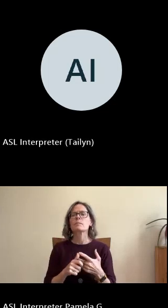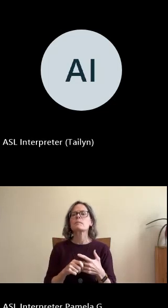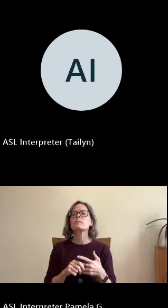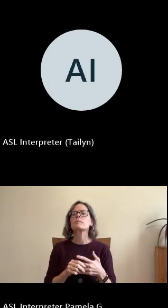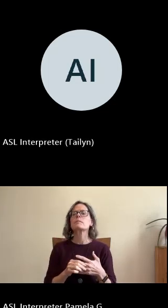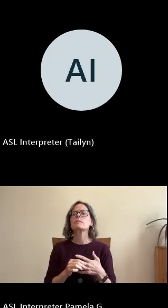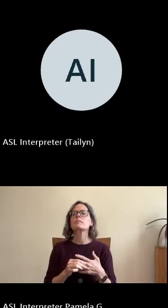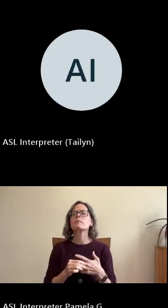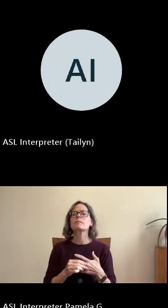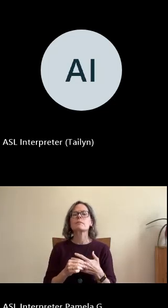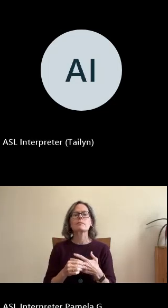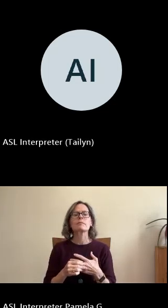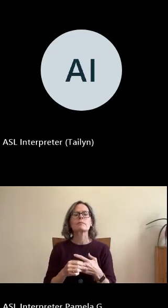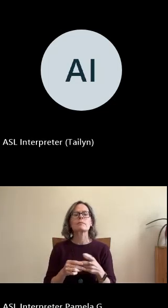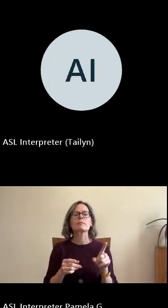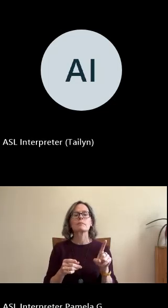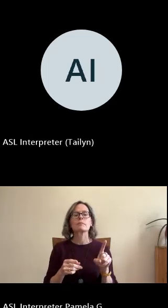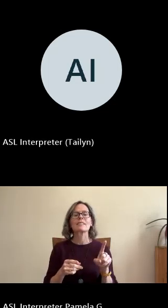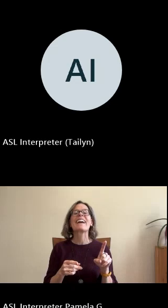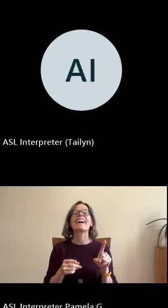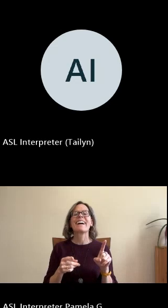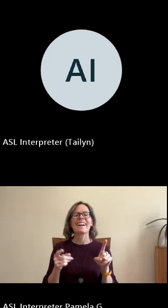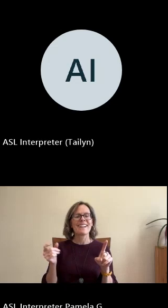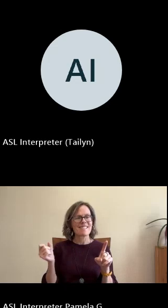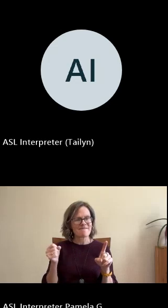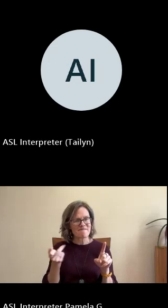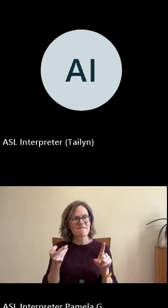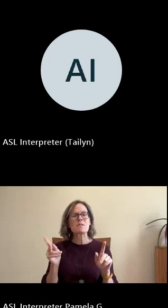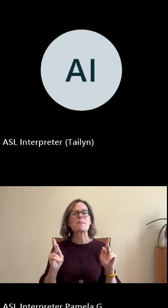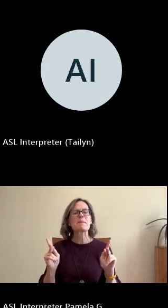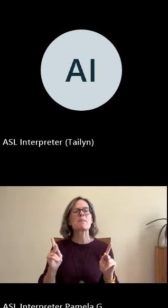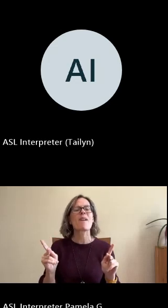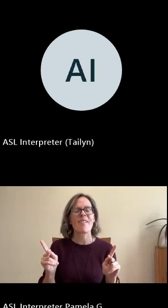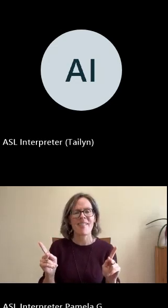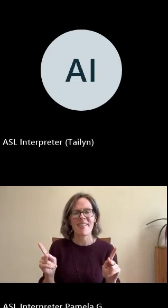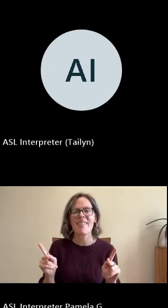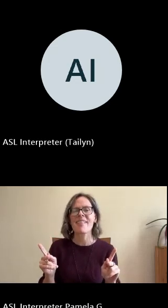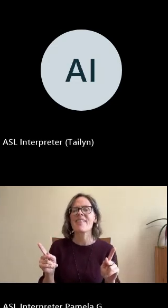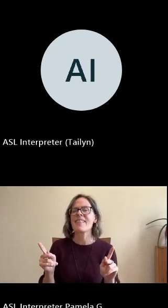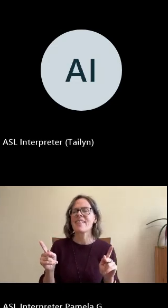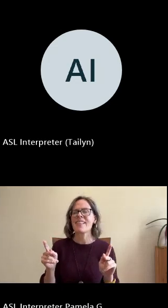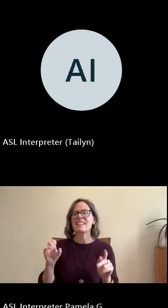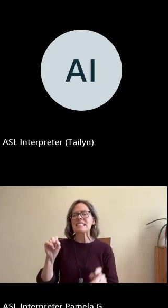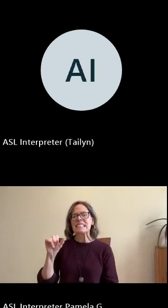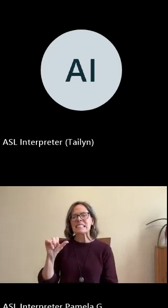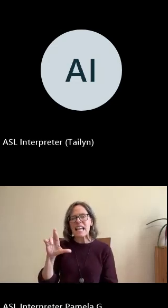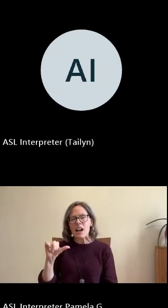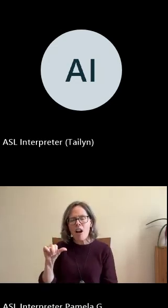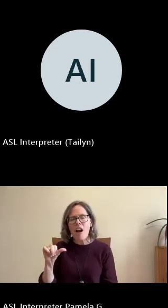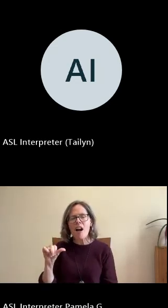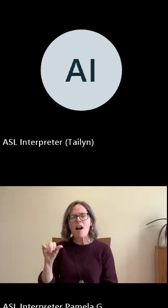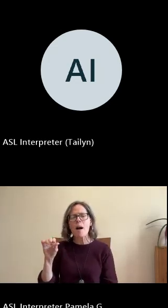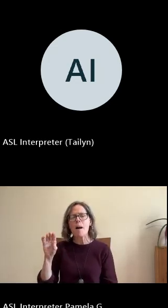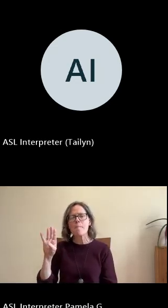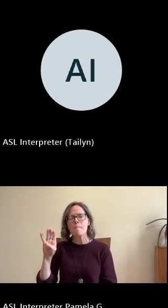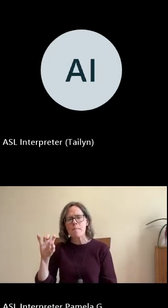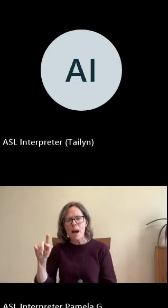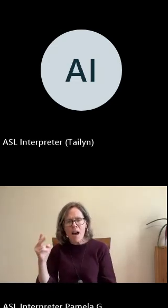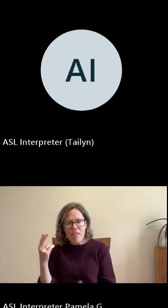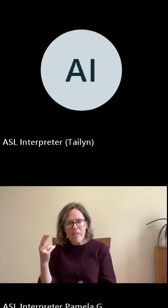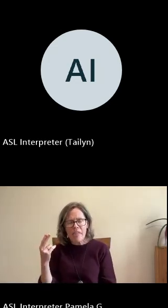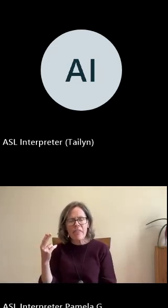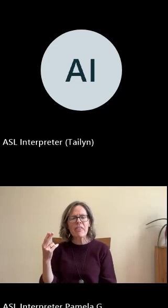Oh, I saw some. Yay! Awesome. Rayanne, Sarah, I think I saw Beth